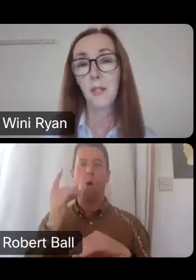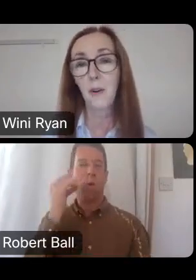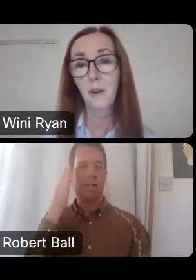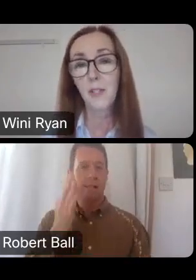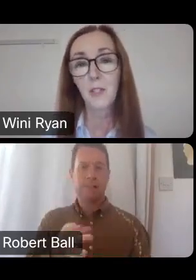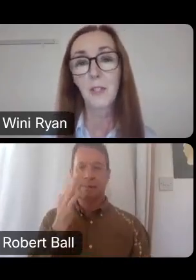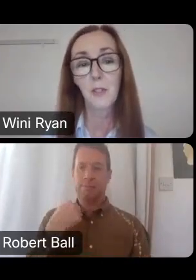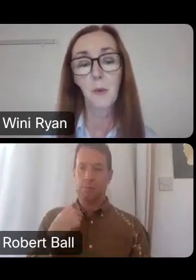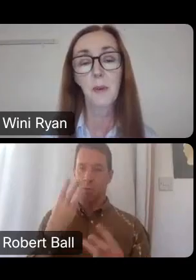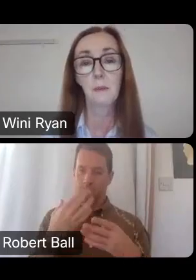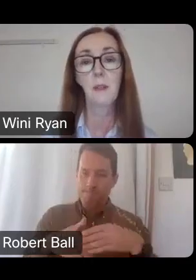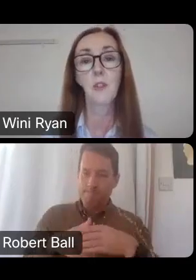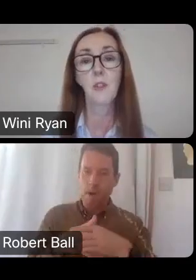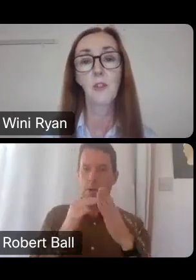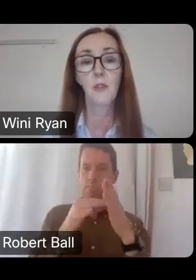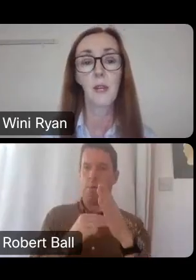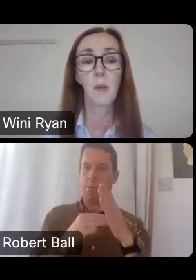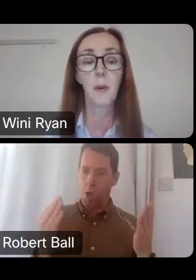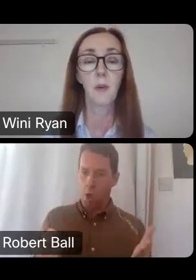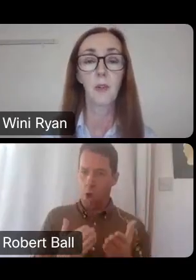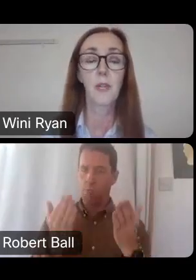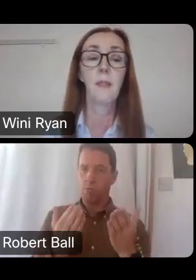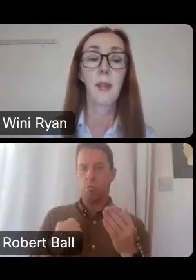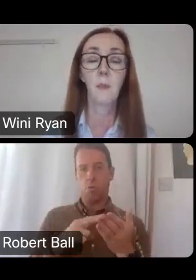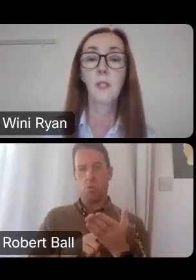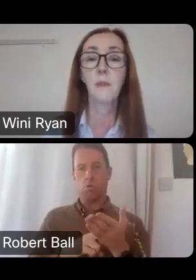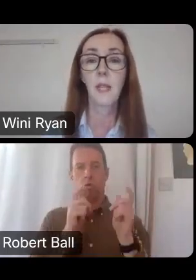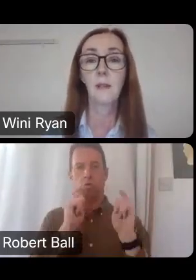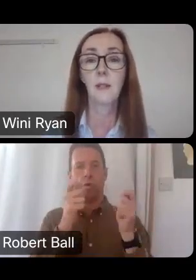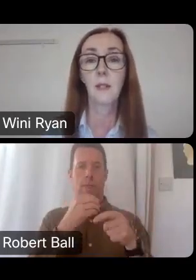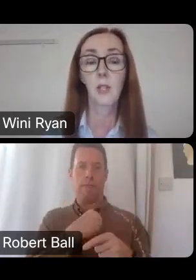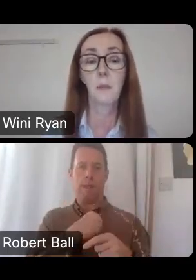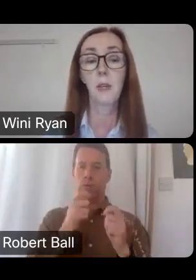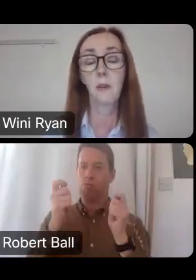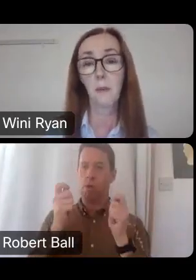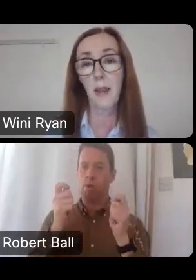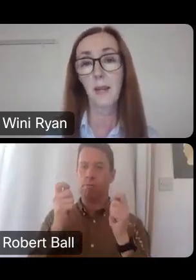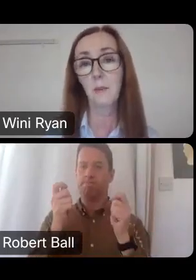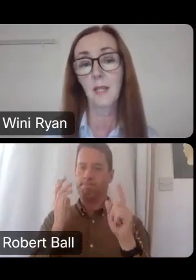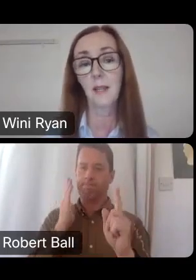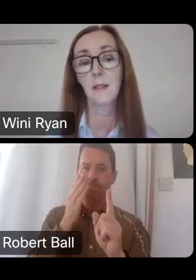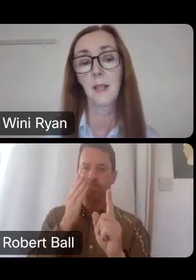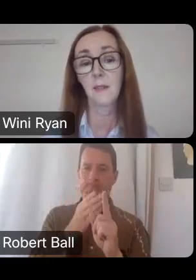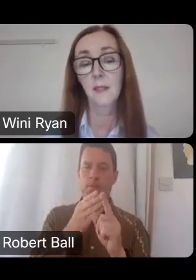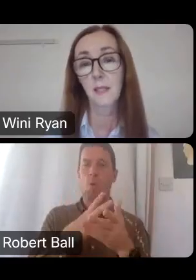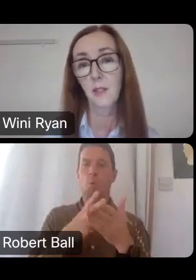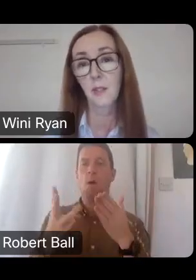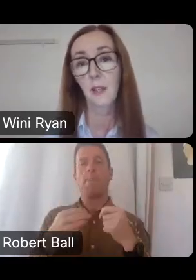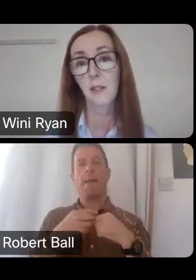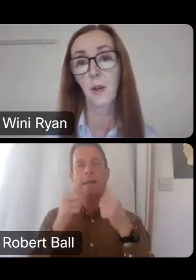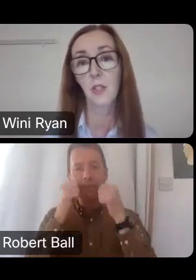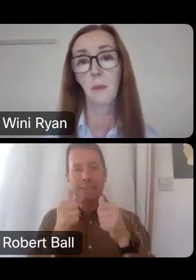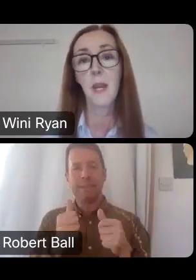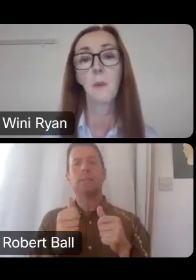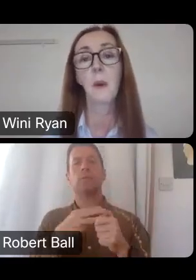we would encourage you to do so because we use a train the trainer approach, then once you've attended a workshop, you could come back to attend a facilitator